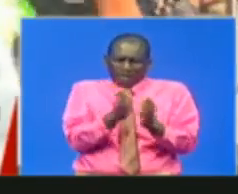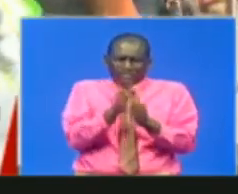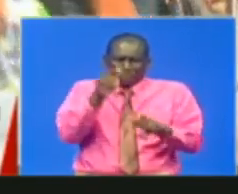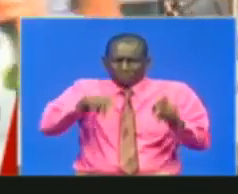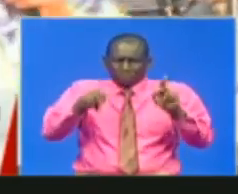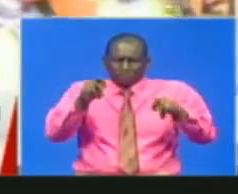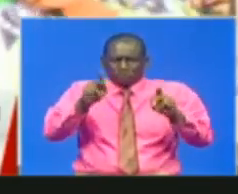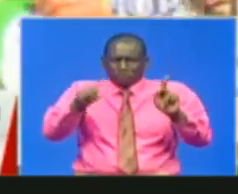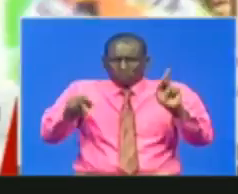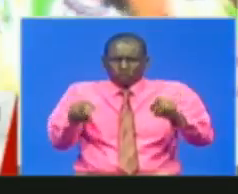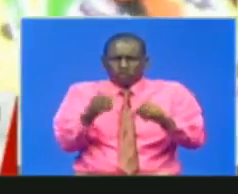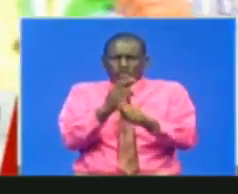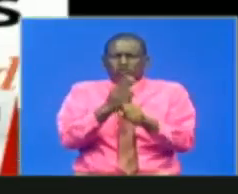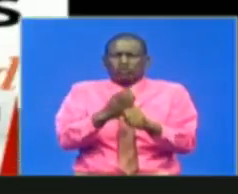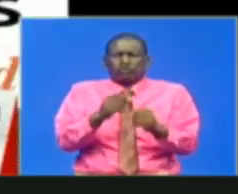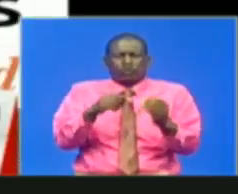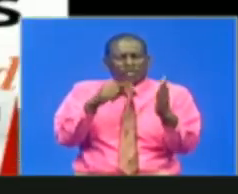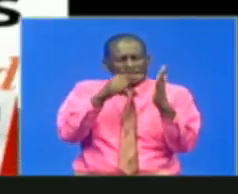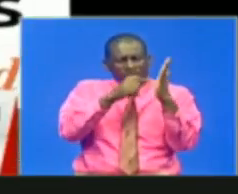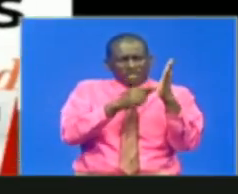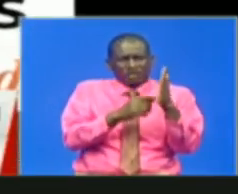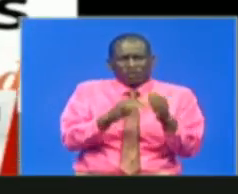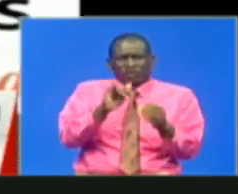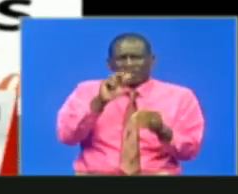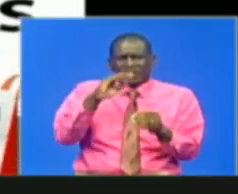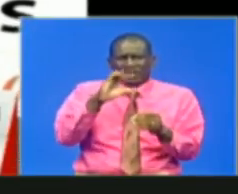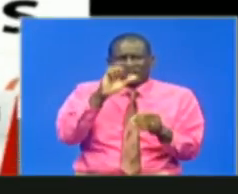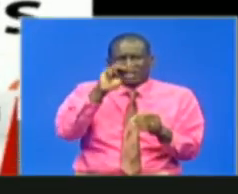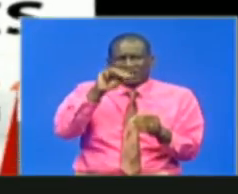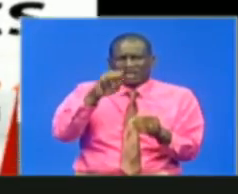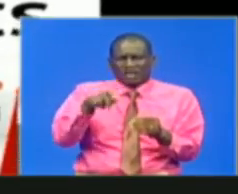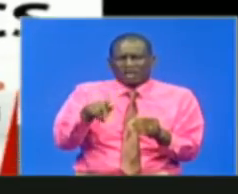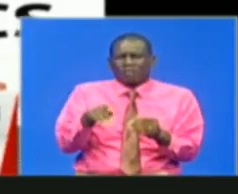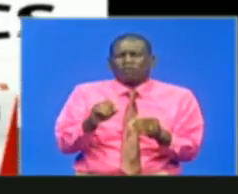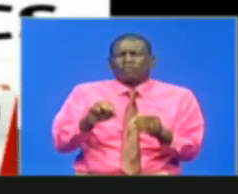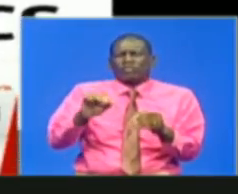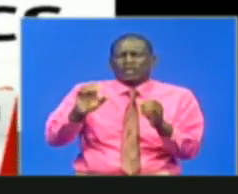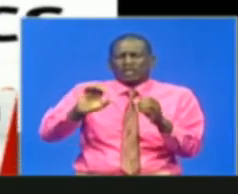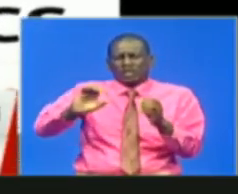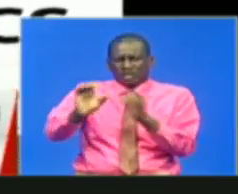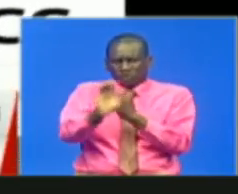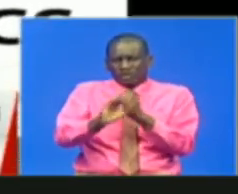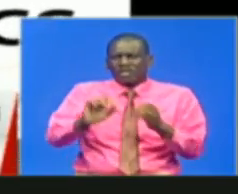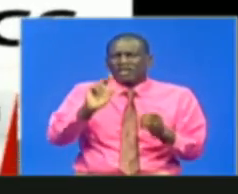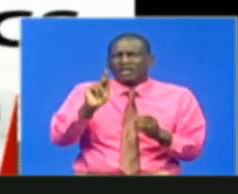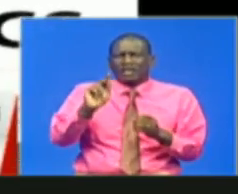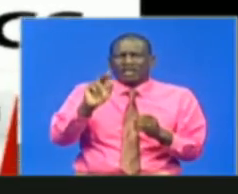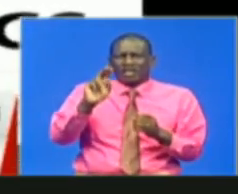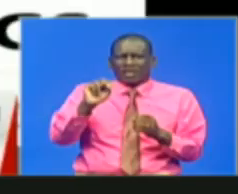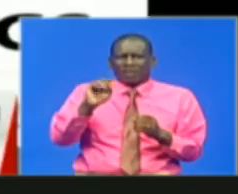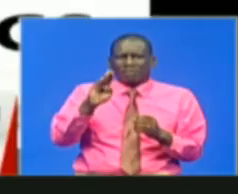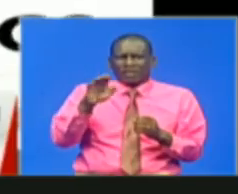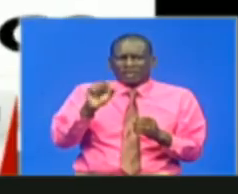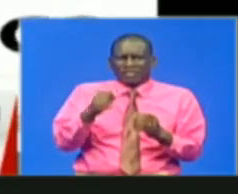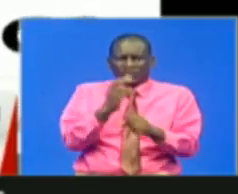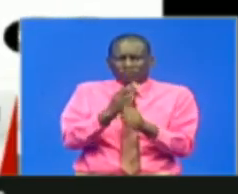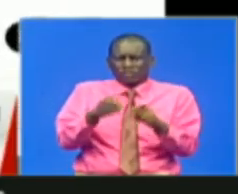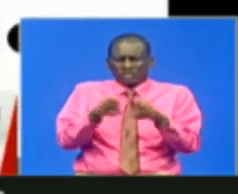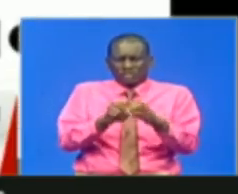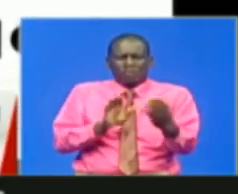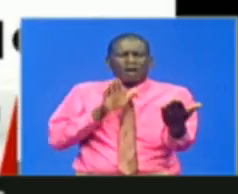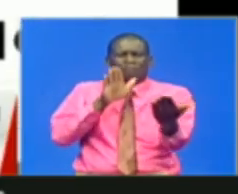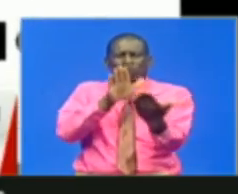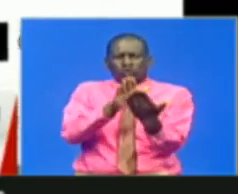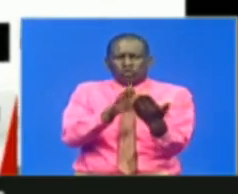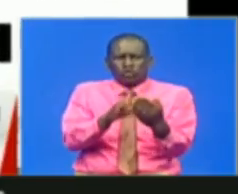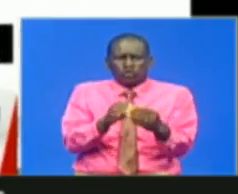the income level of a country. In its latest study, the Kenya National Bureau of Statistics has used a similar approach to assess the per